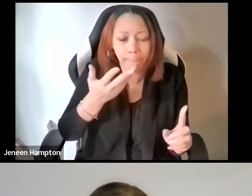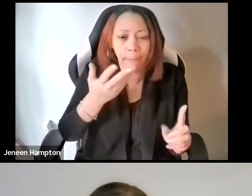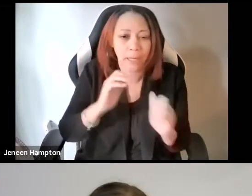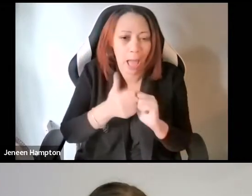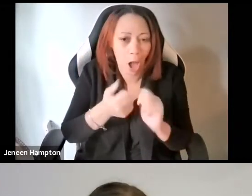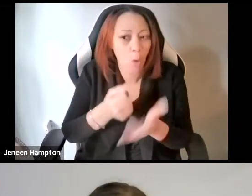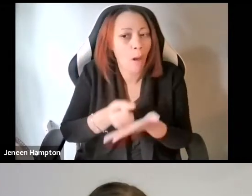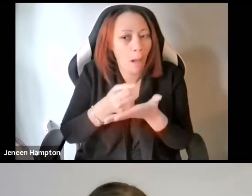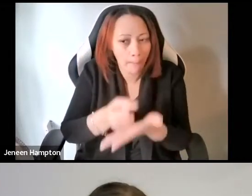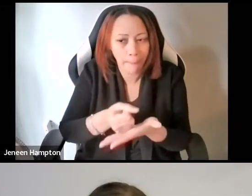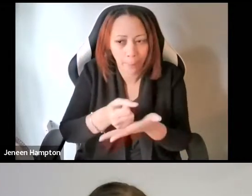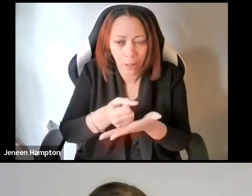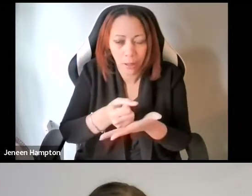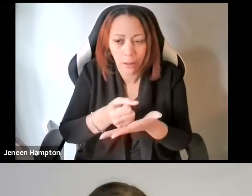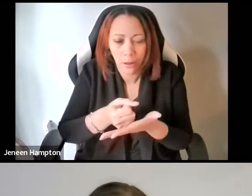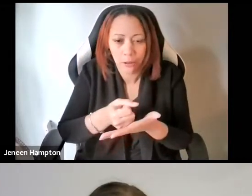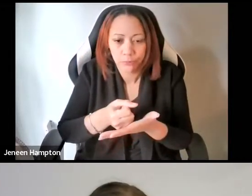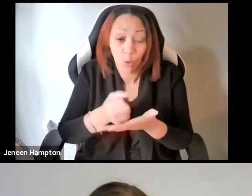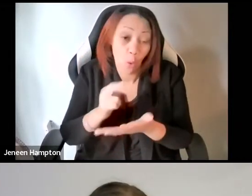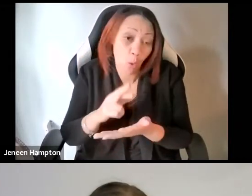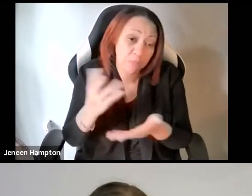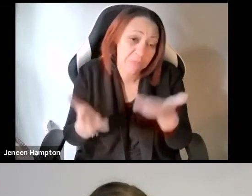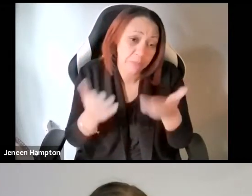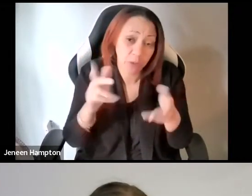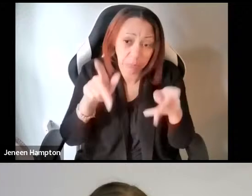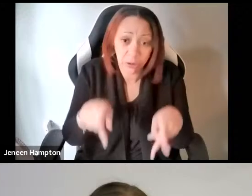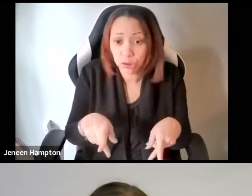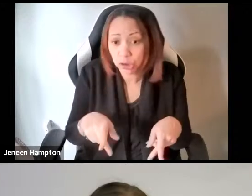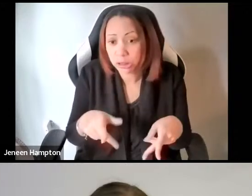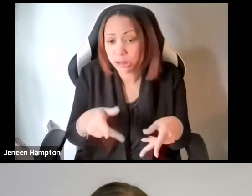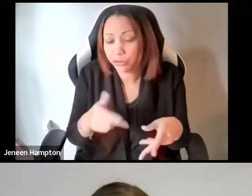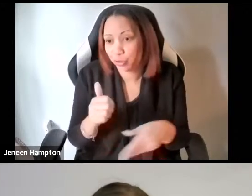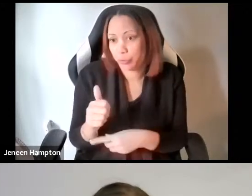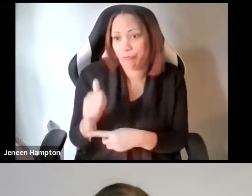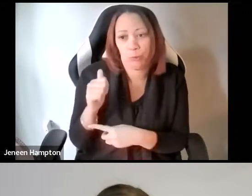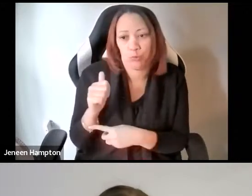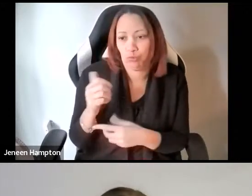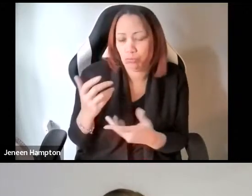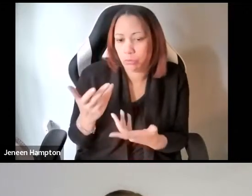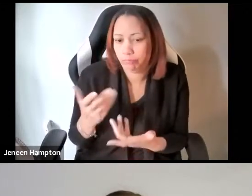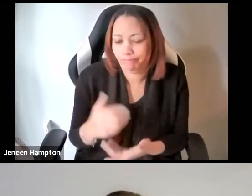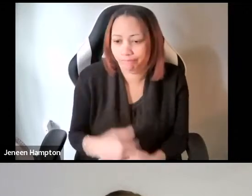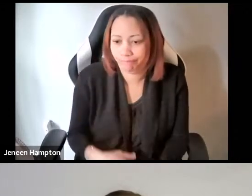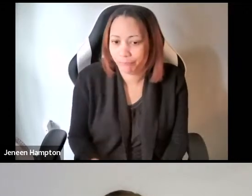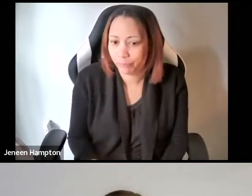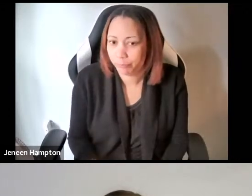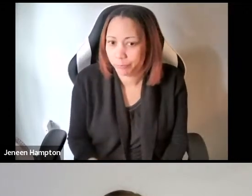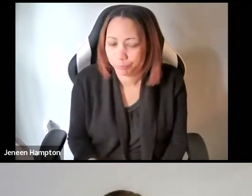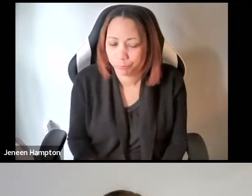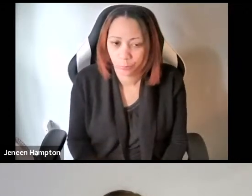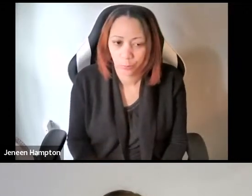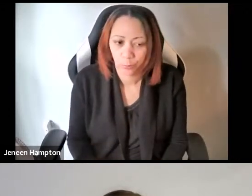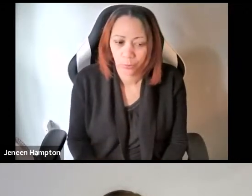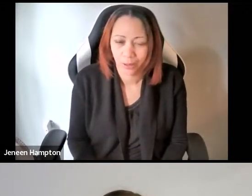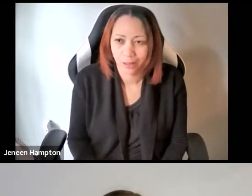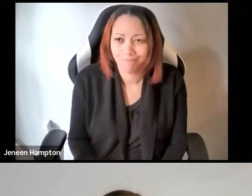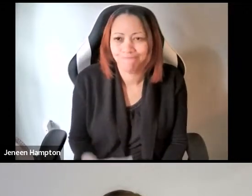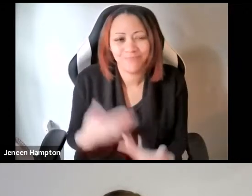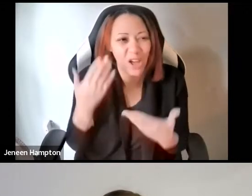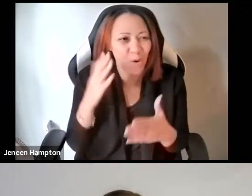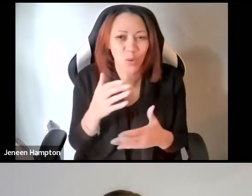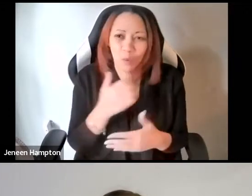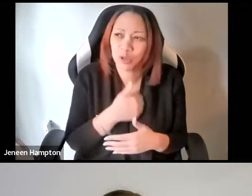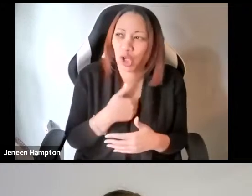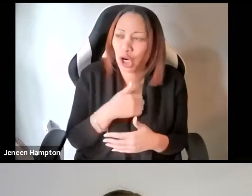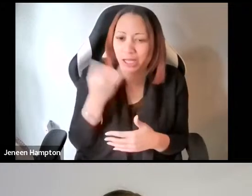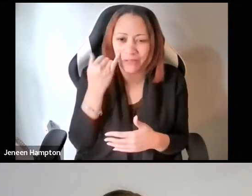them, or if someone just outright refused, maybe it's, I don't know, I'm sorry if this is not